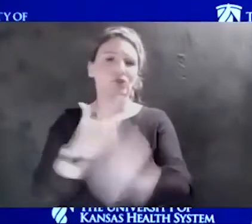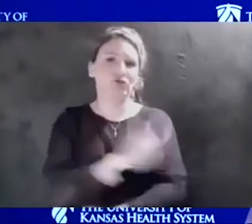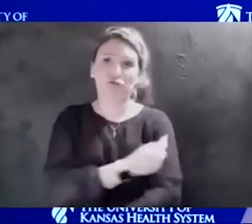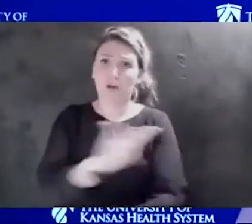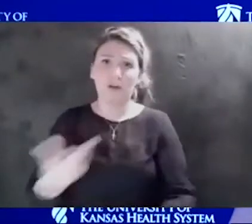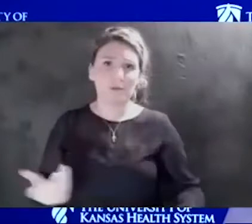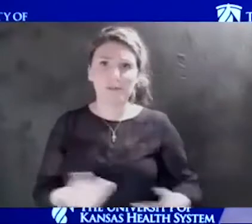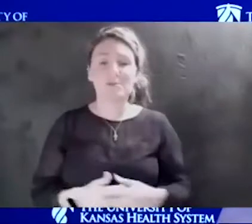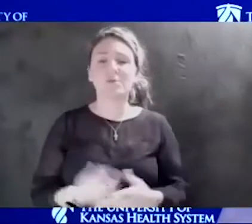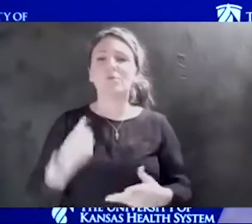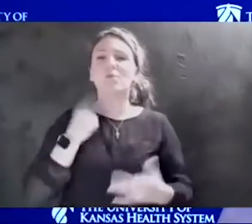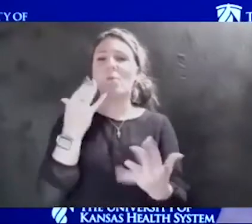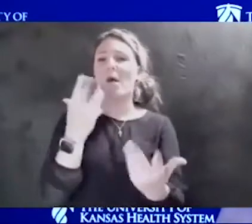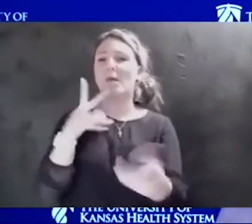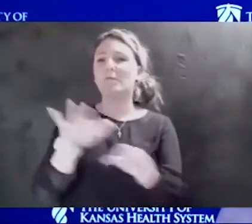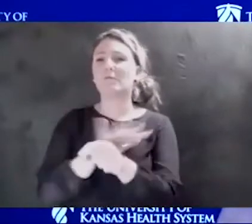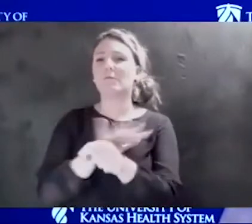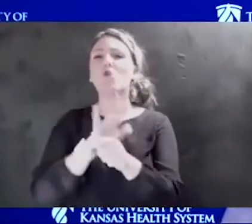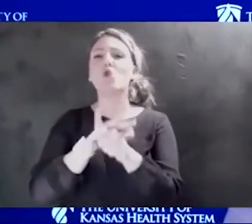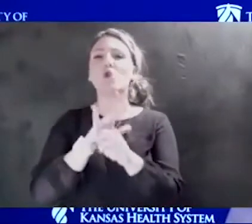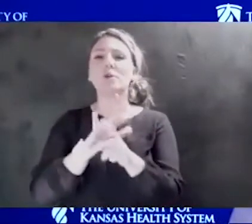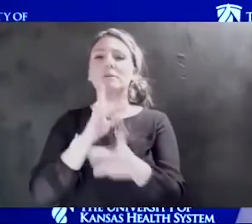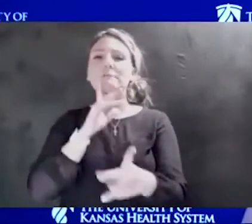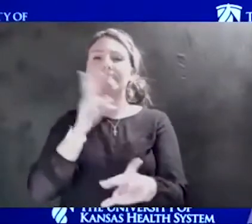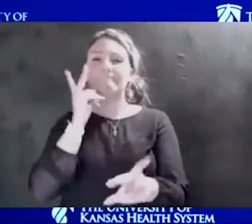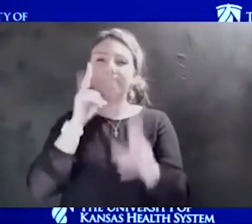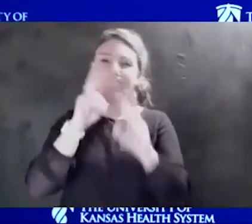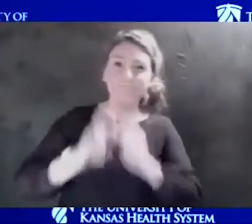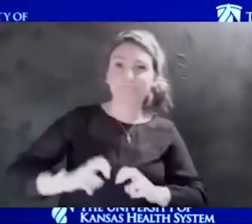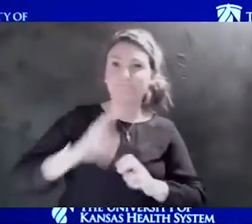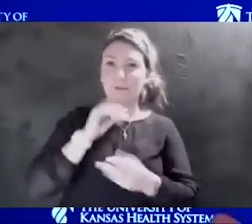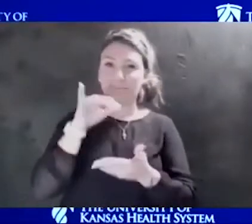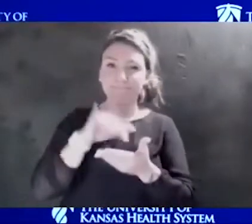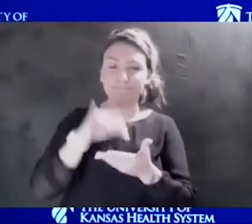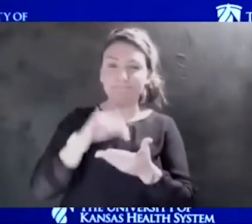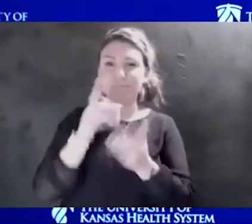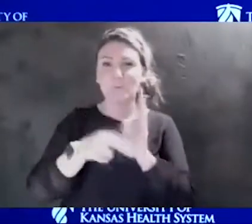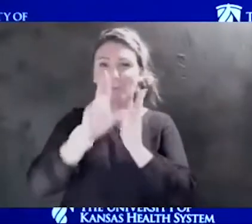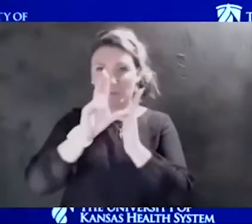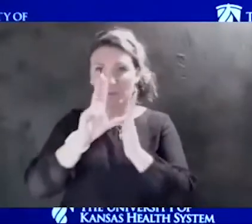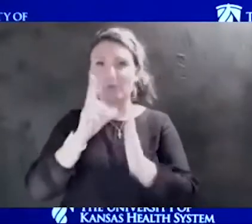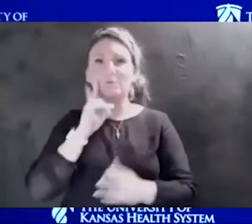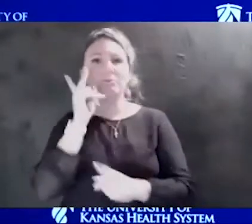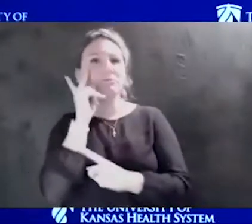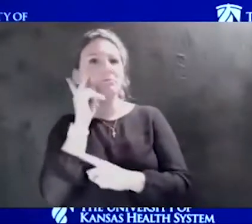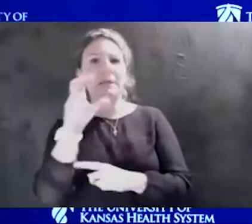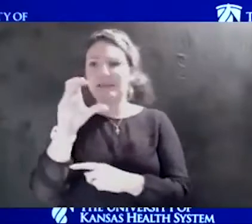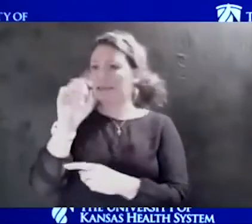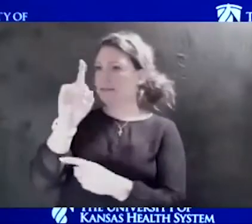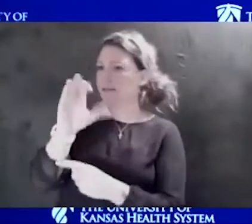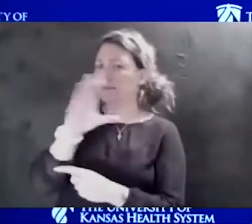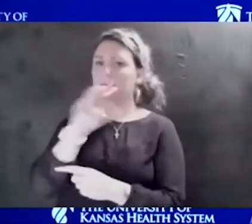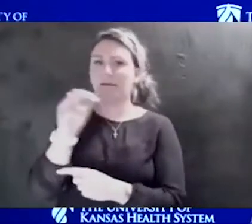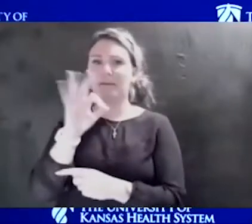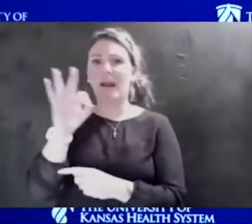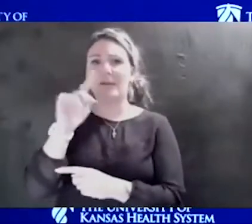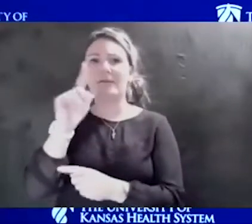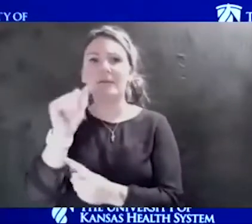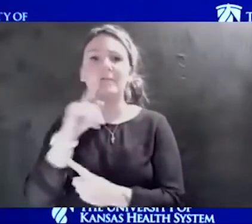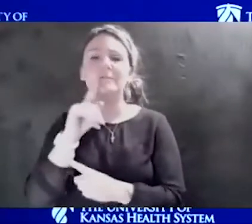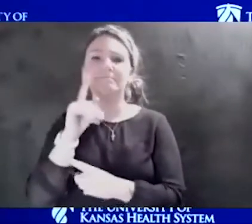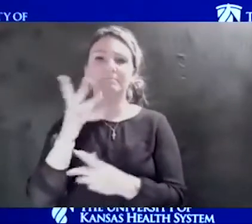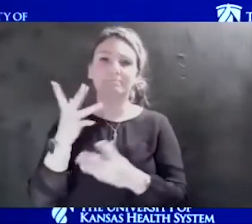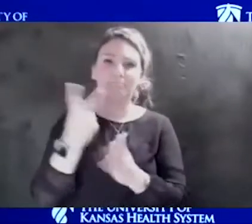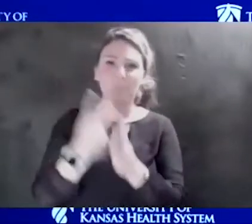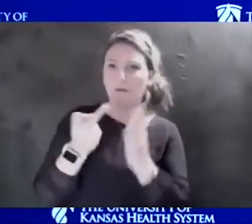full impact of that and the data review and kind of see what the CDC and FDA think is